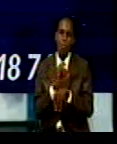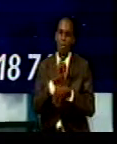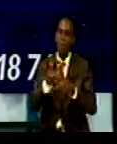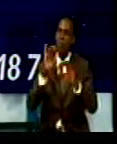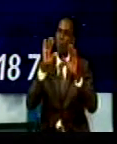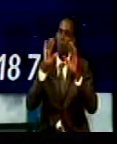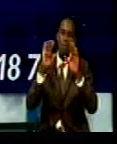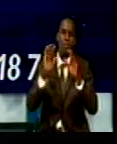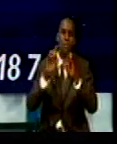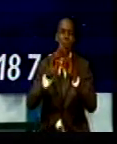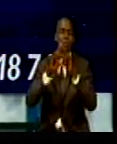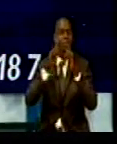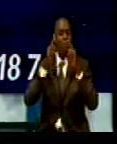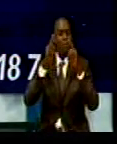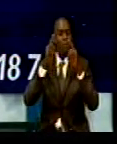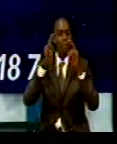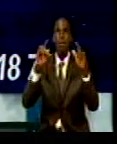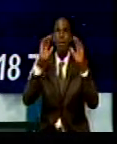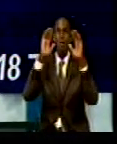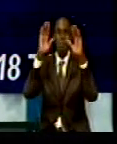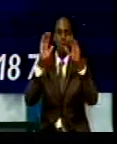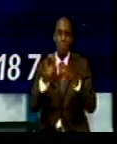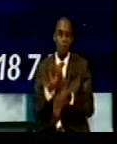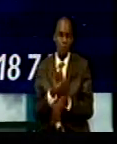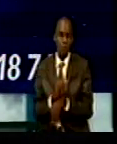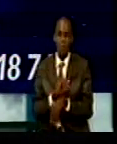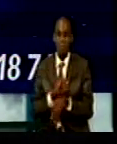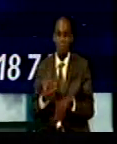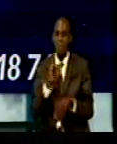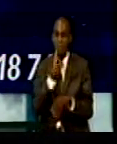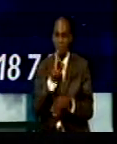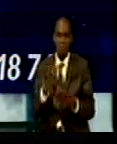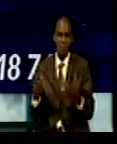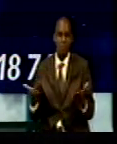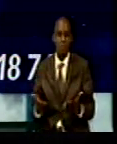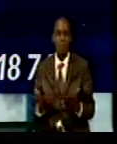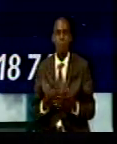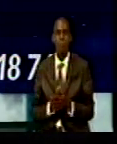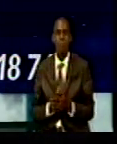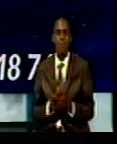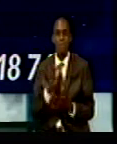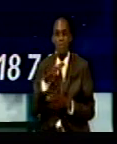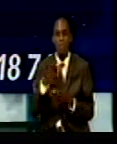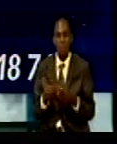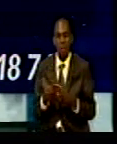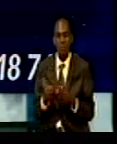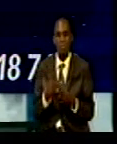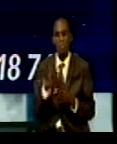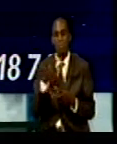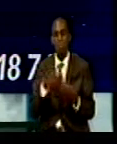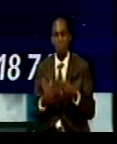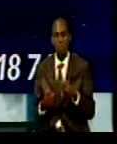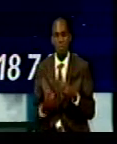miracles on this ground. This is miracle ground. Please tell us your name, what the challenge was, and what God has done for